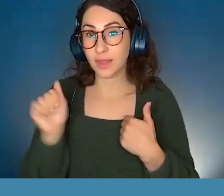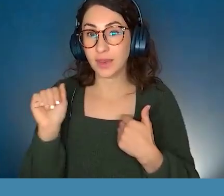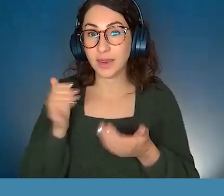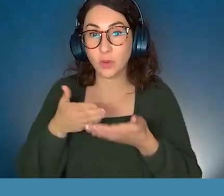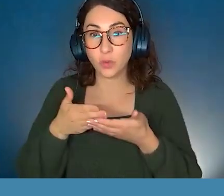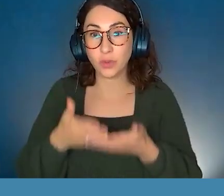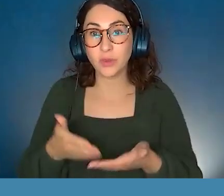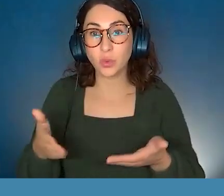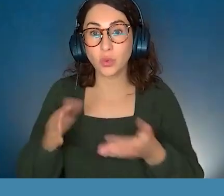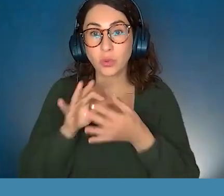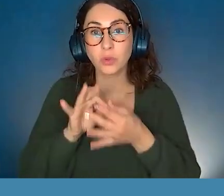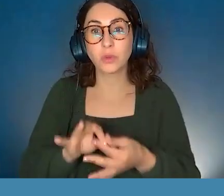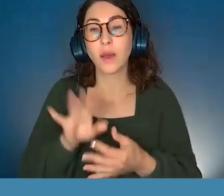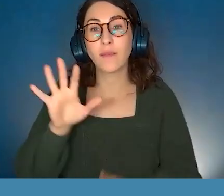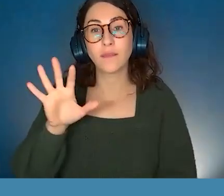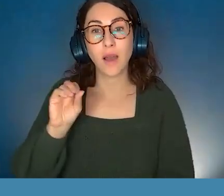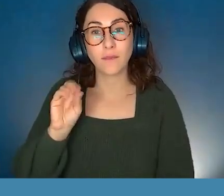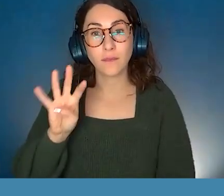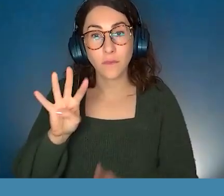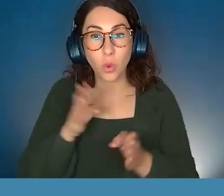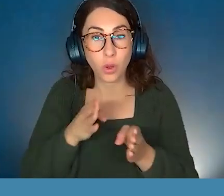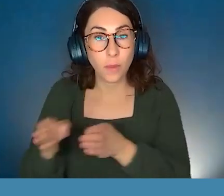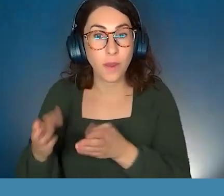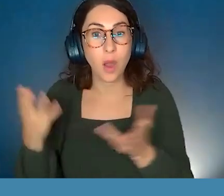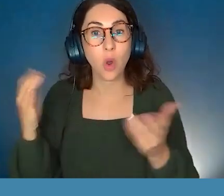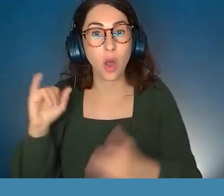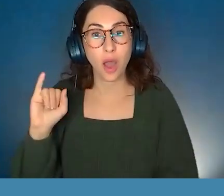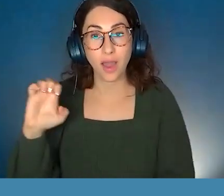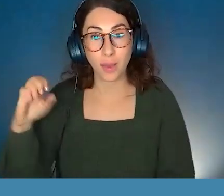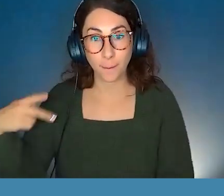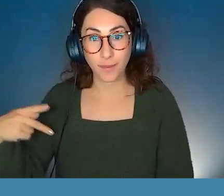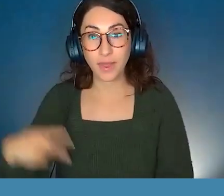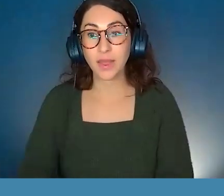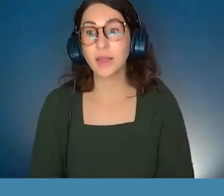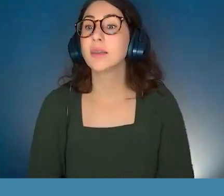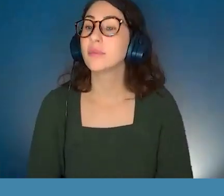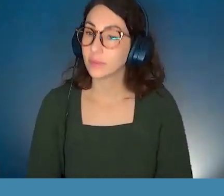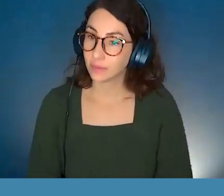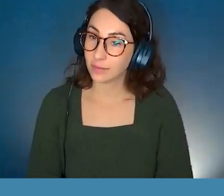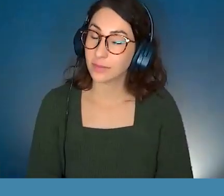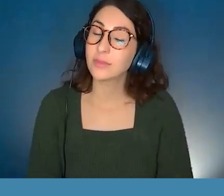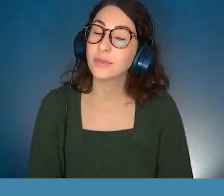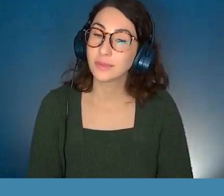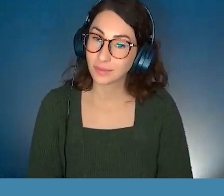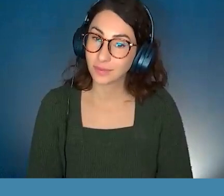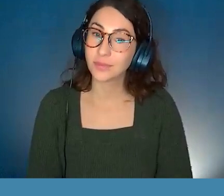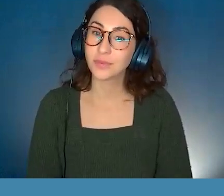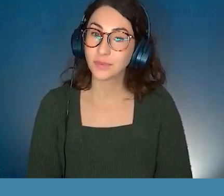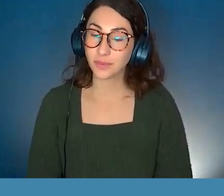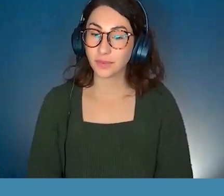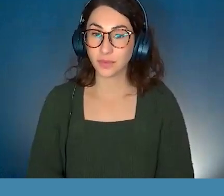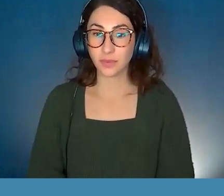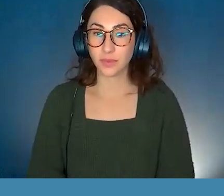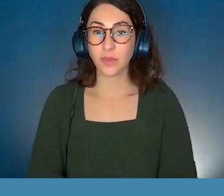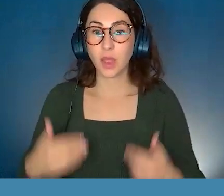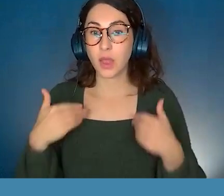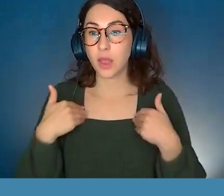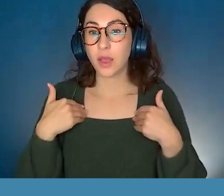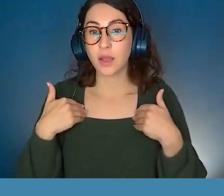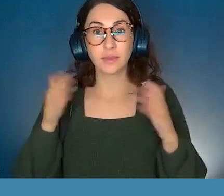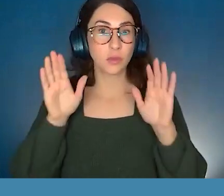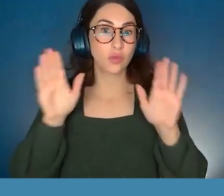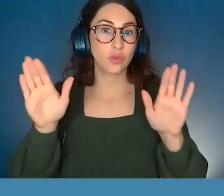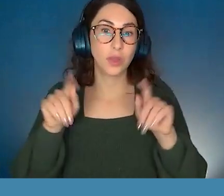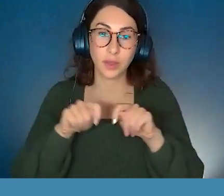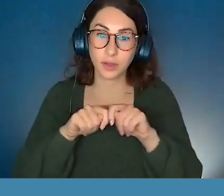regarding IEPs and 504s? Yes, absolutely. We have a great team